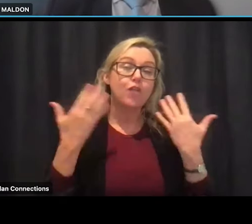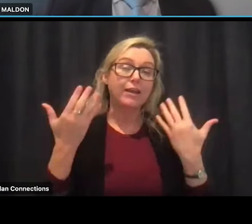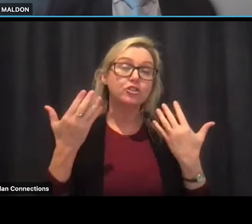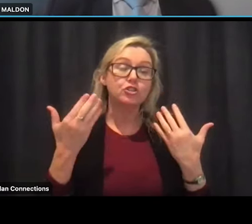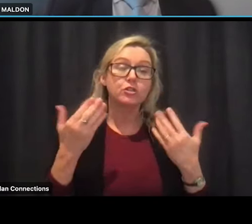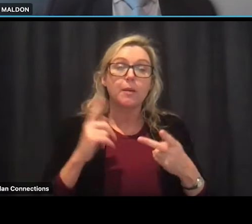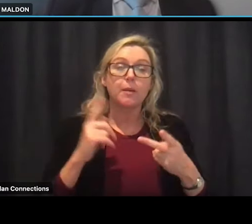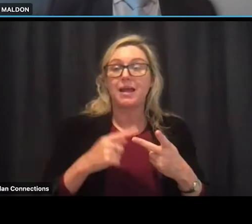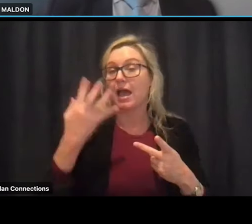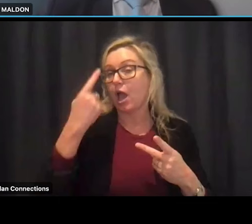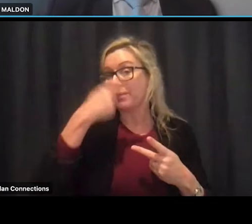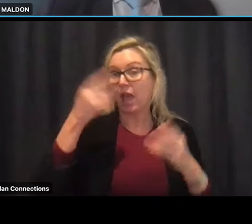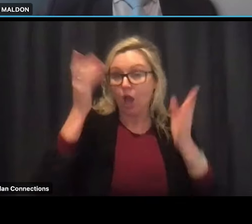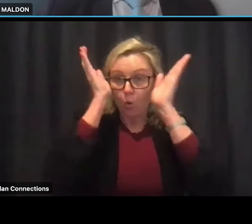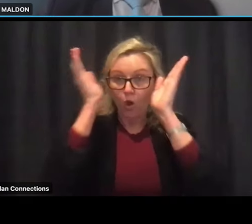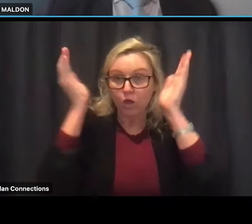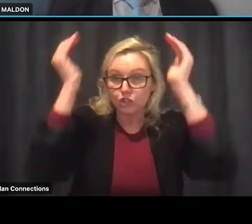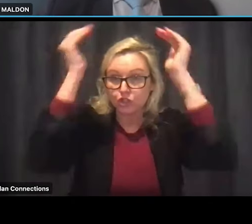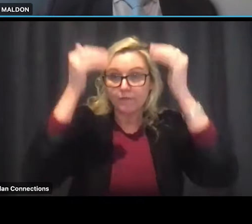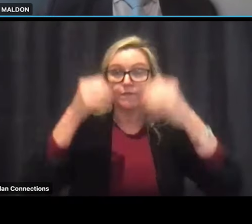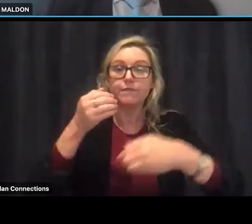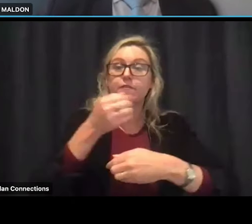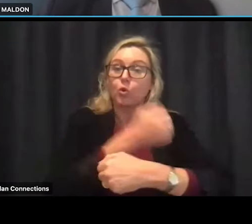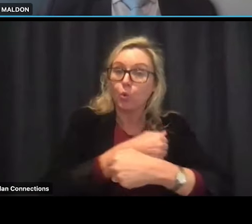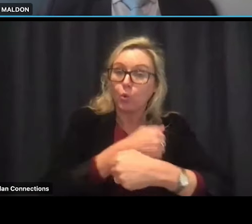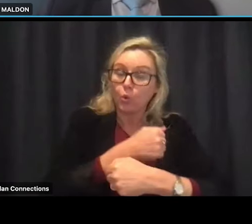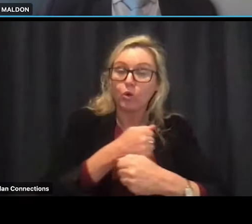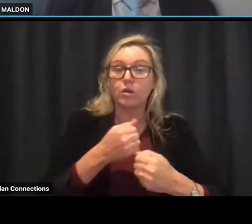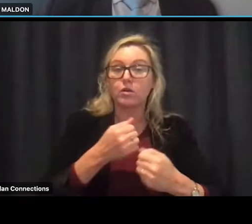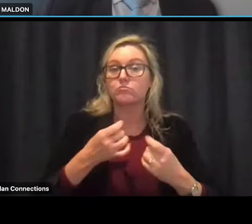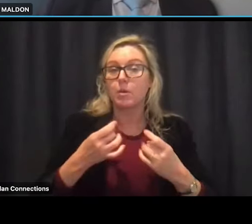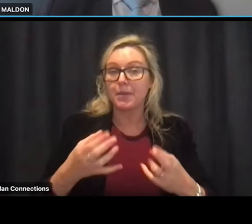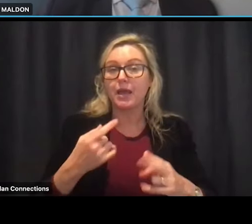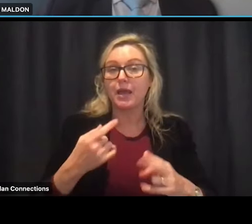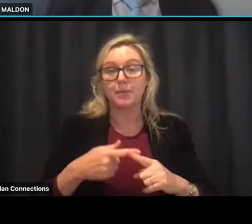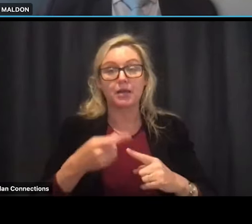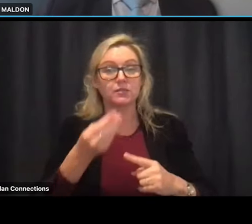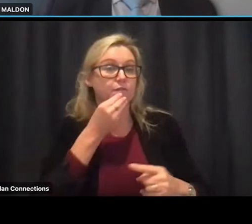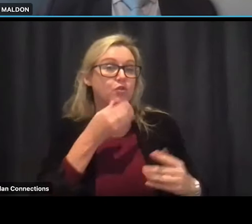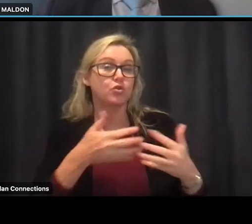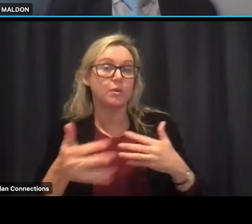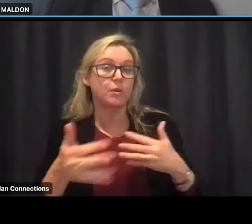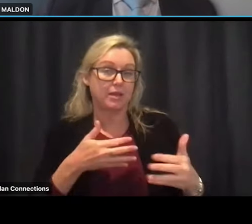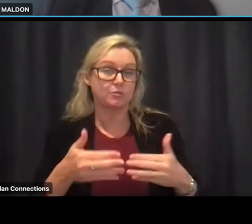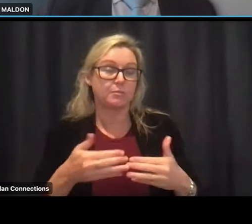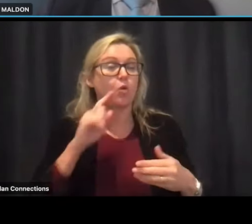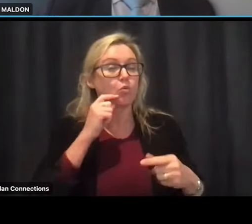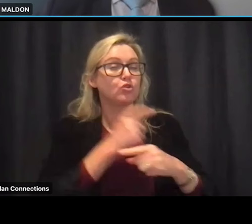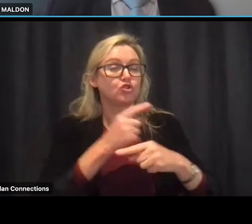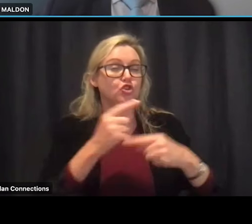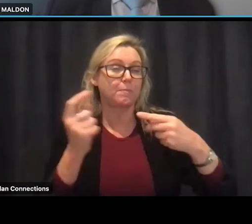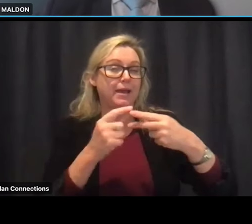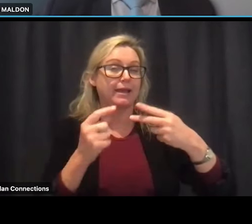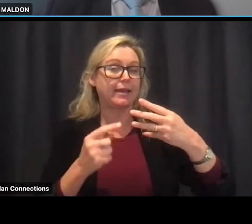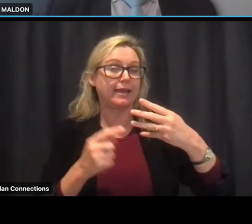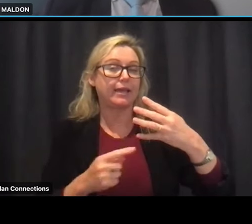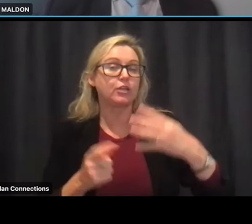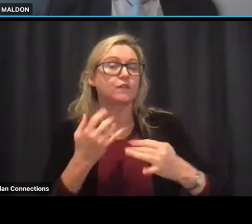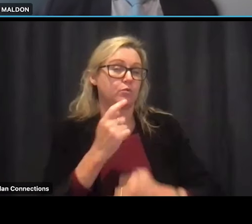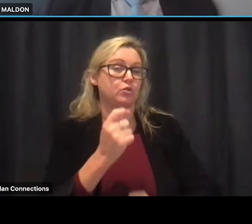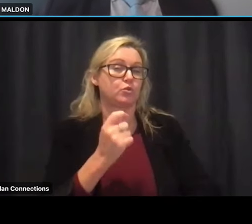reported for cooks and chefs, food service and food management. And I'll go more into those requirements in just a